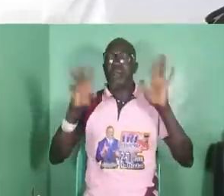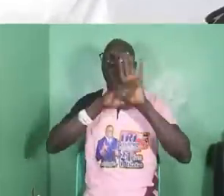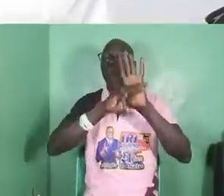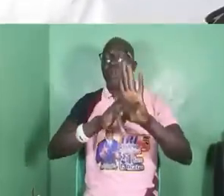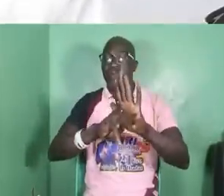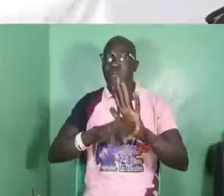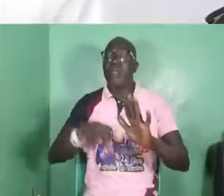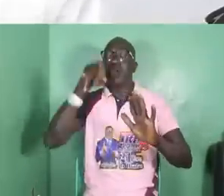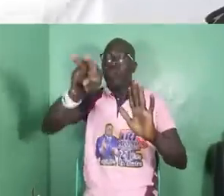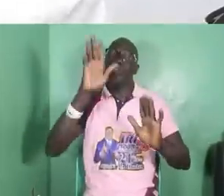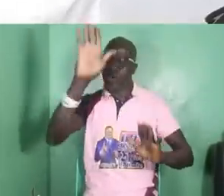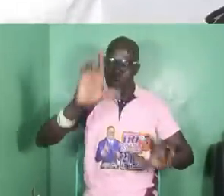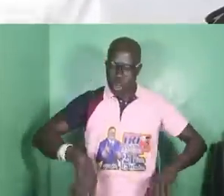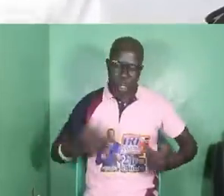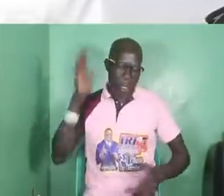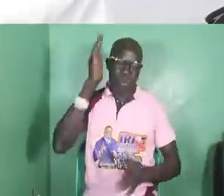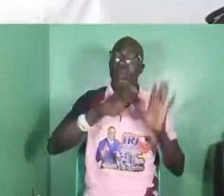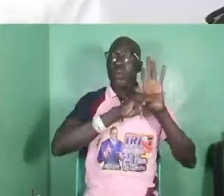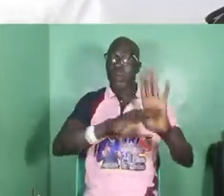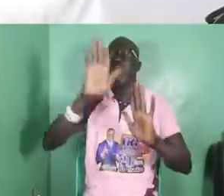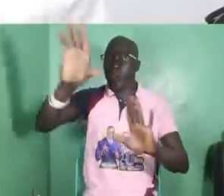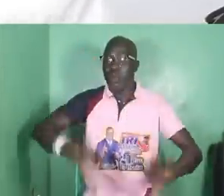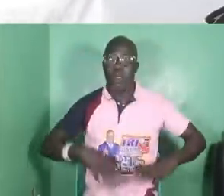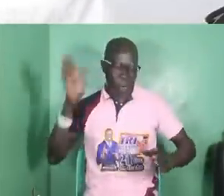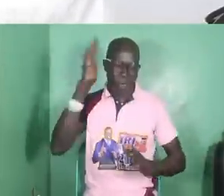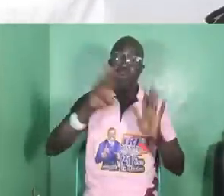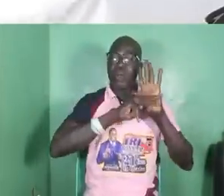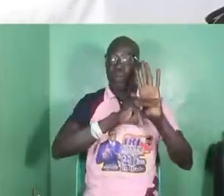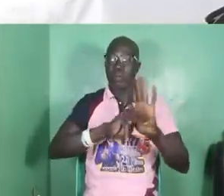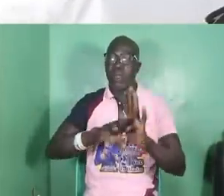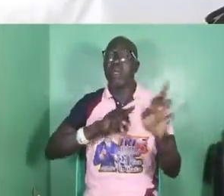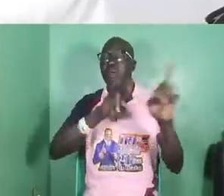Amen. Oh my God. Aye e fo. Amen. Aye e fo. Amen.